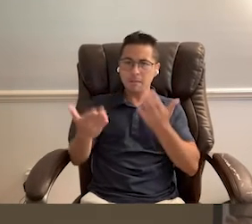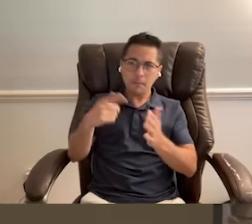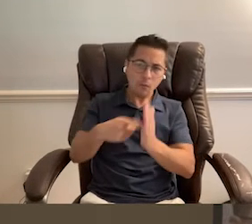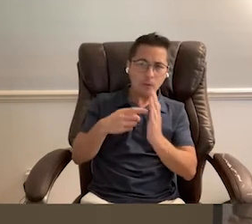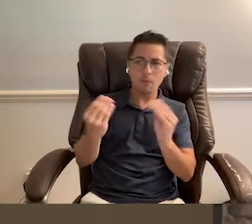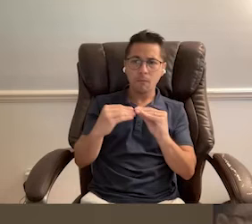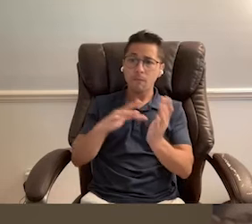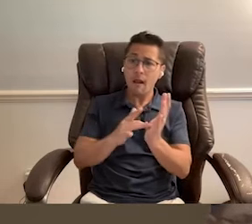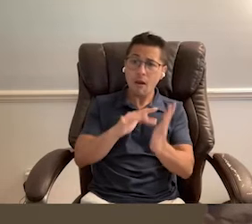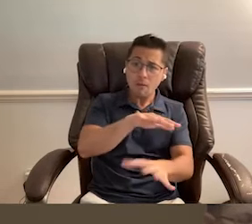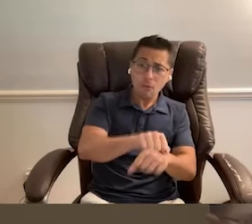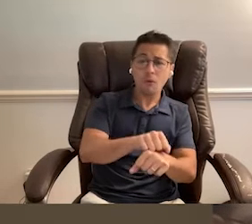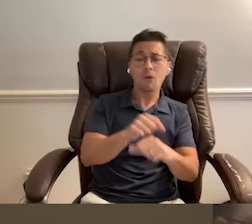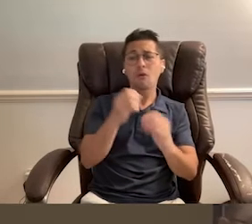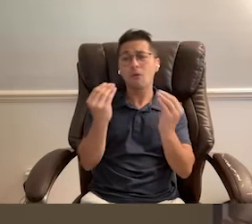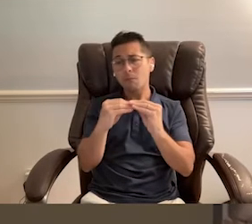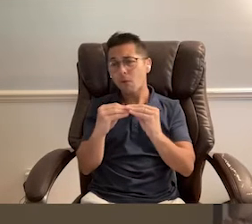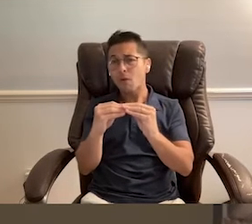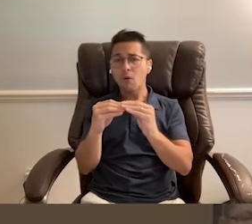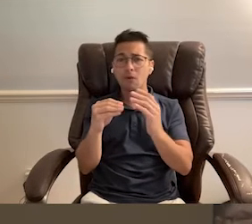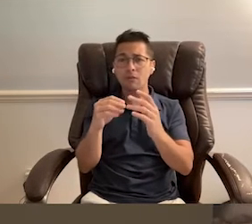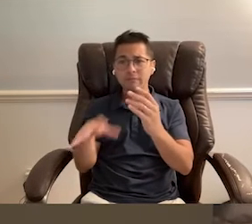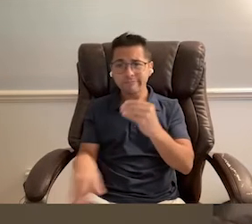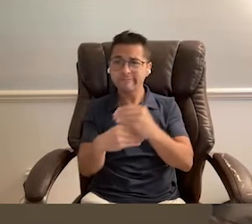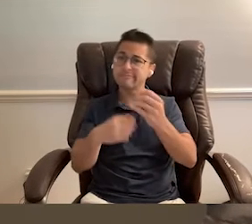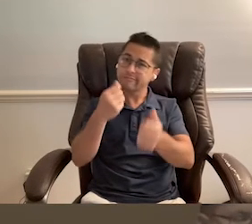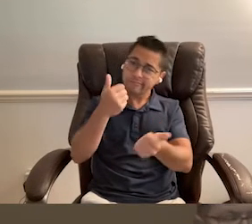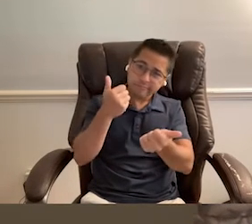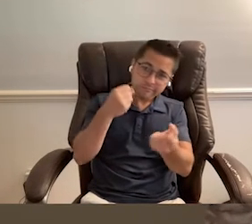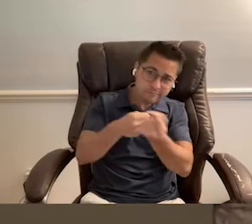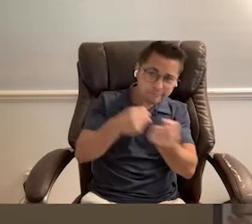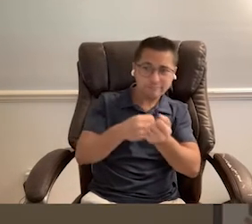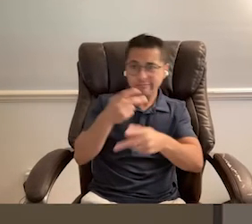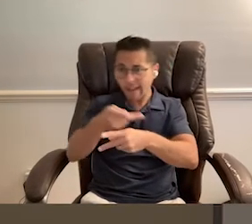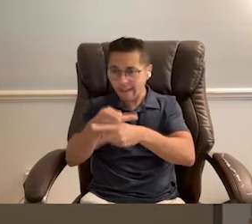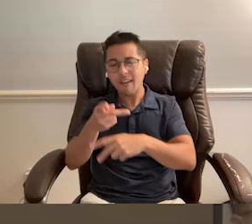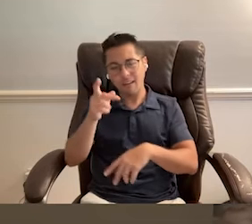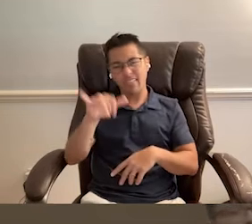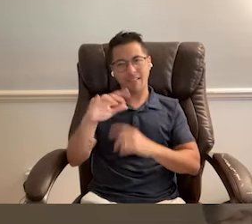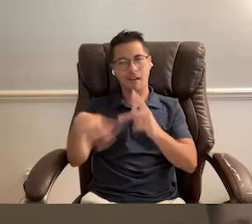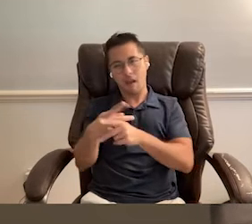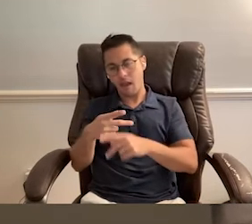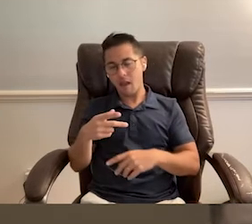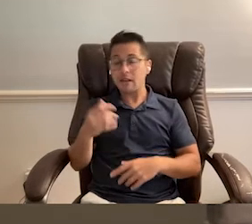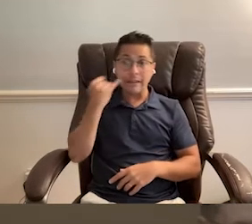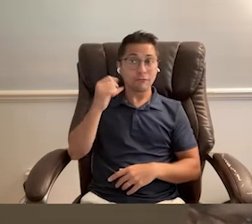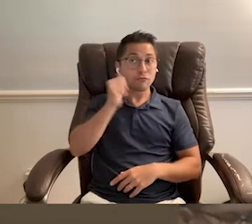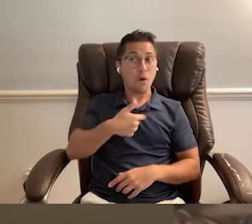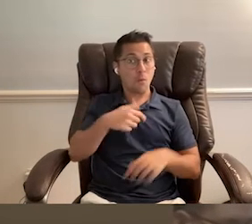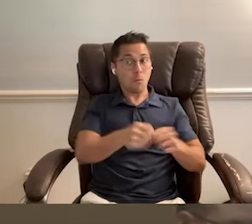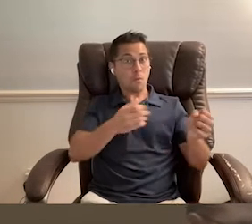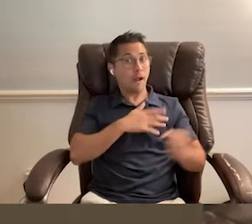necessary additional care and support to help them. So those are the types of disabilities we cover. So if I broke my leg tomorrow, I wouldn't qualify for an